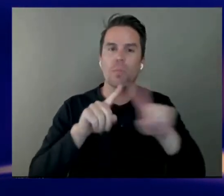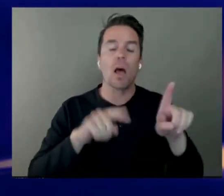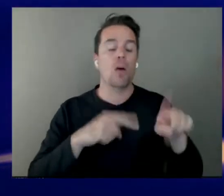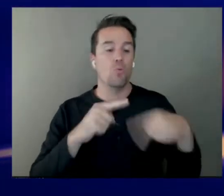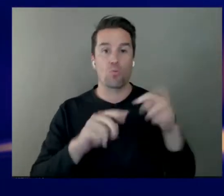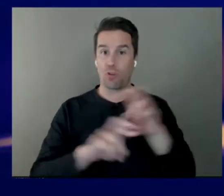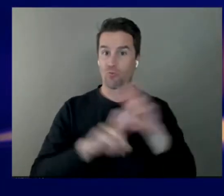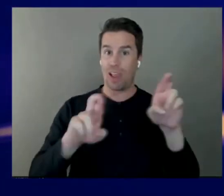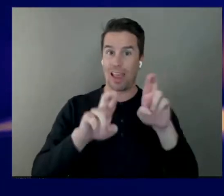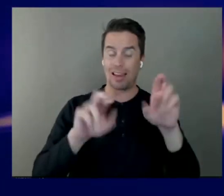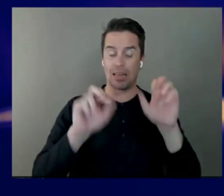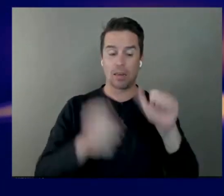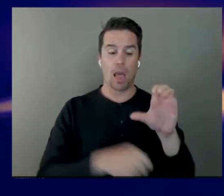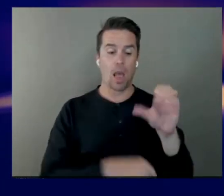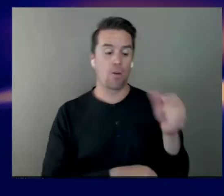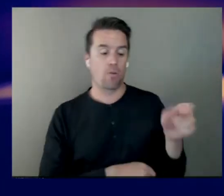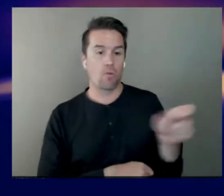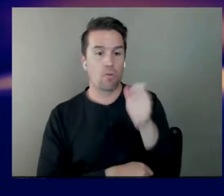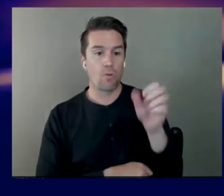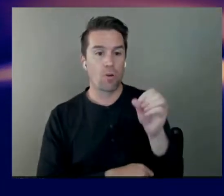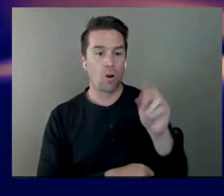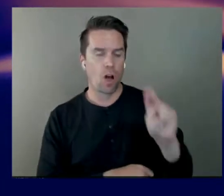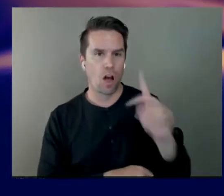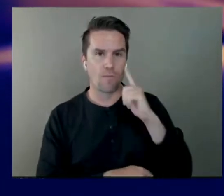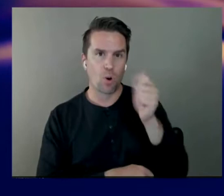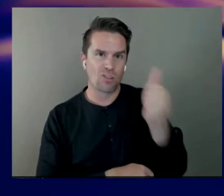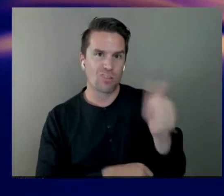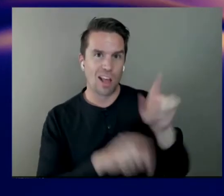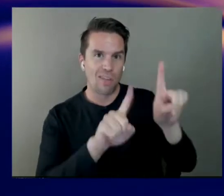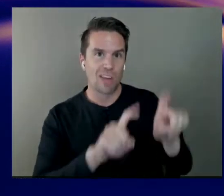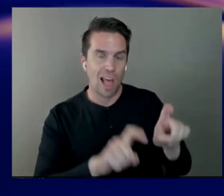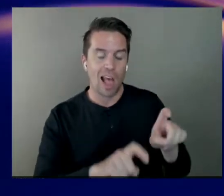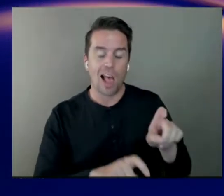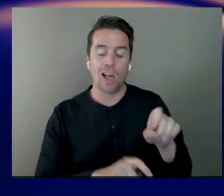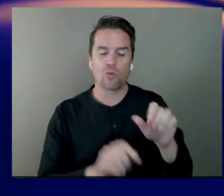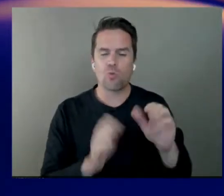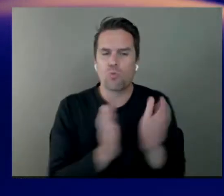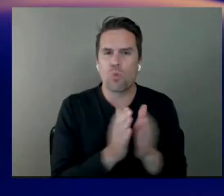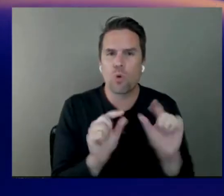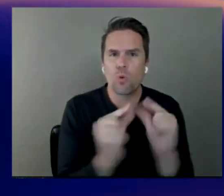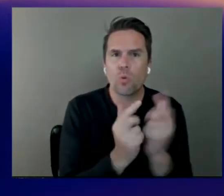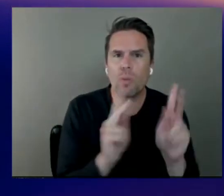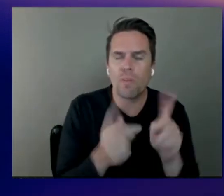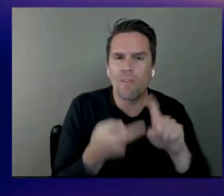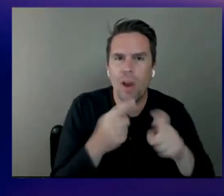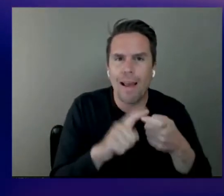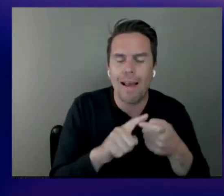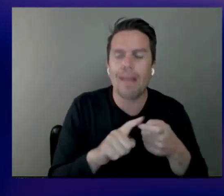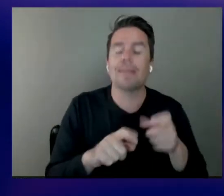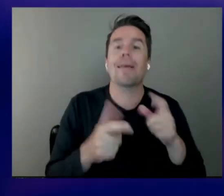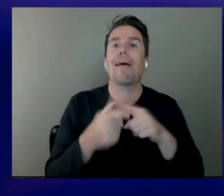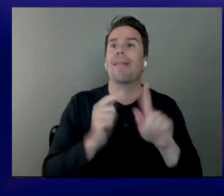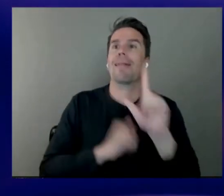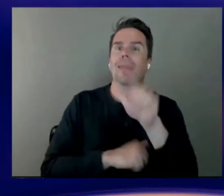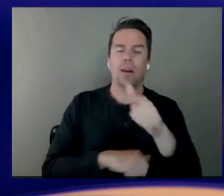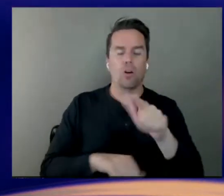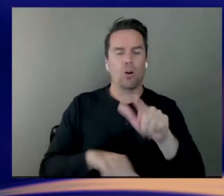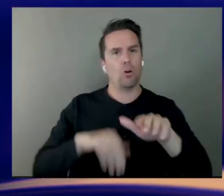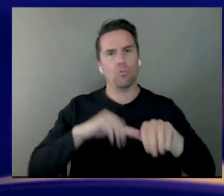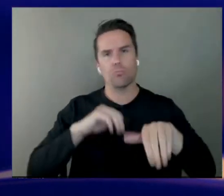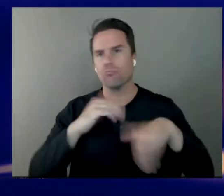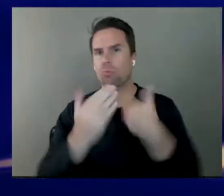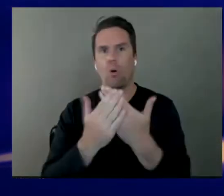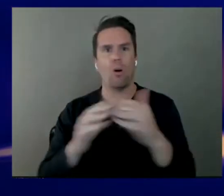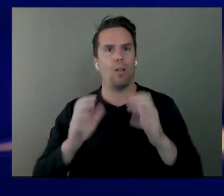on just for yourself, test it out. You can turn on for you and your friends, test it out. And then you can turn on for all of your customers. So sort of the old way of doing